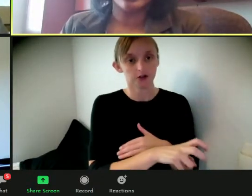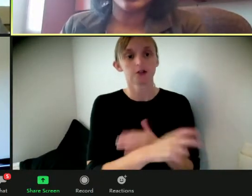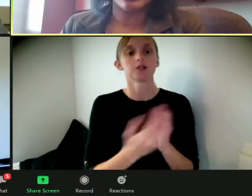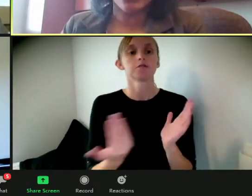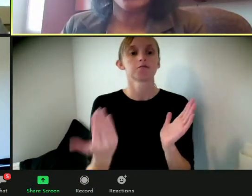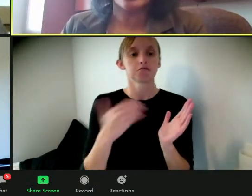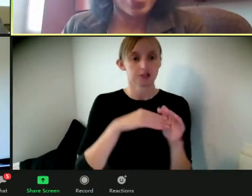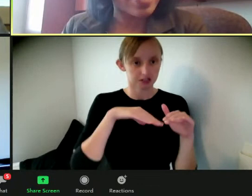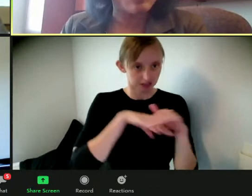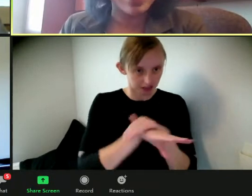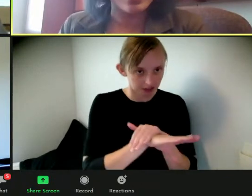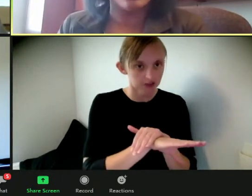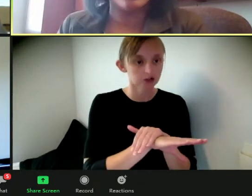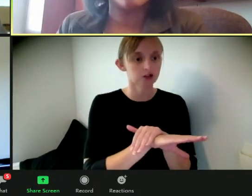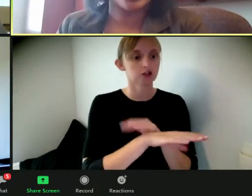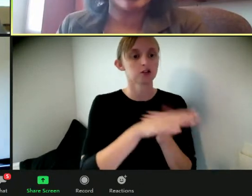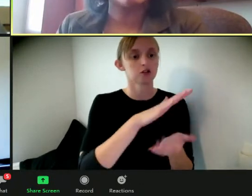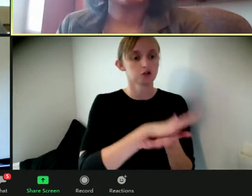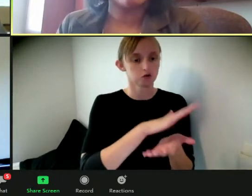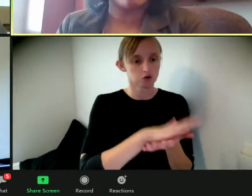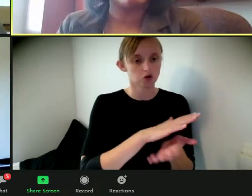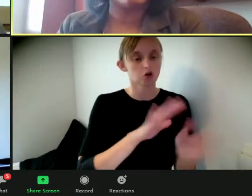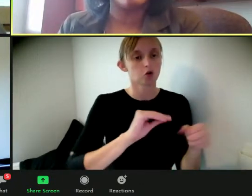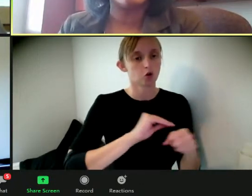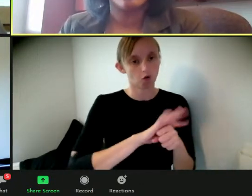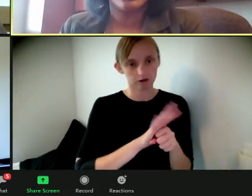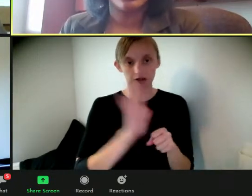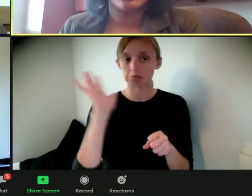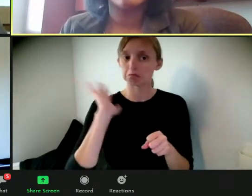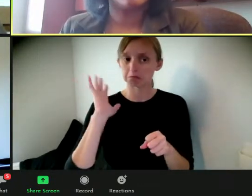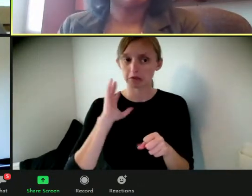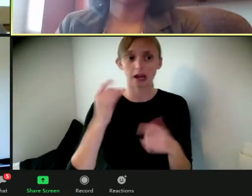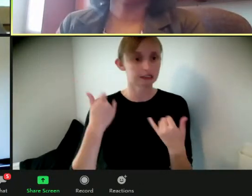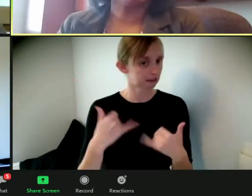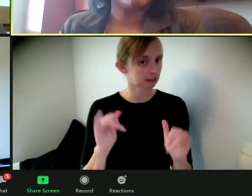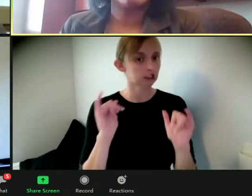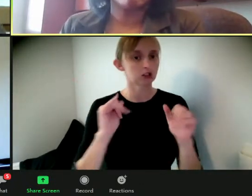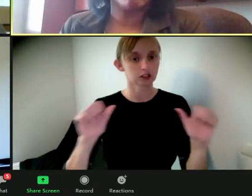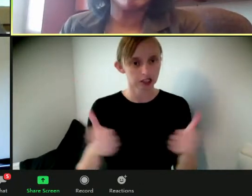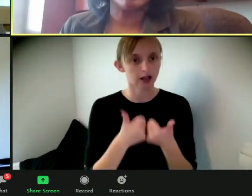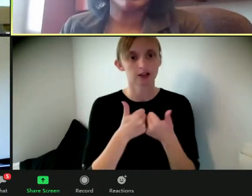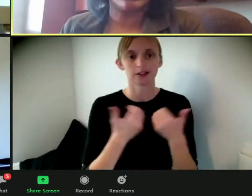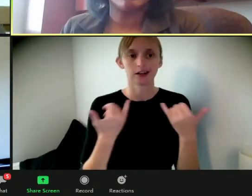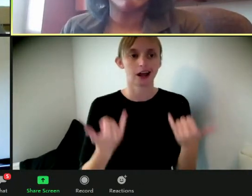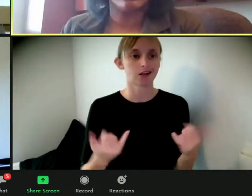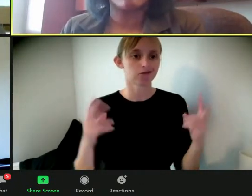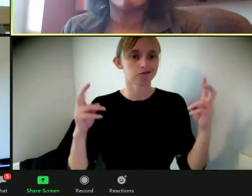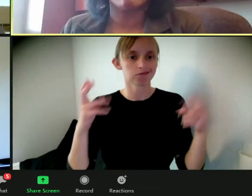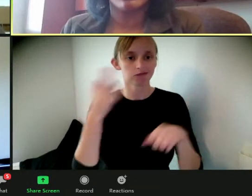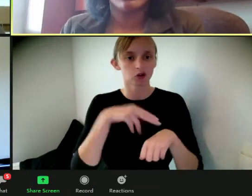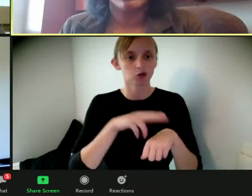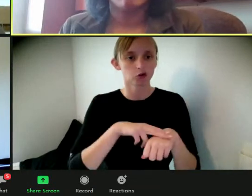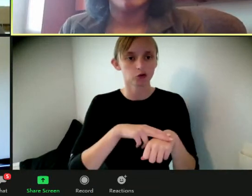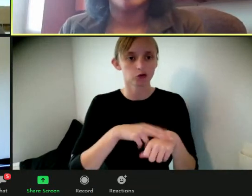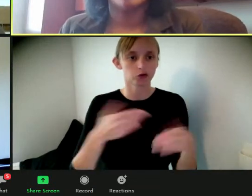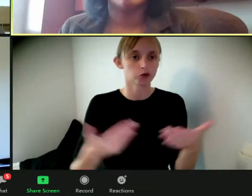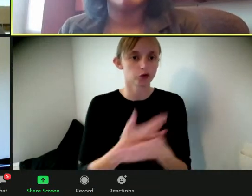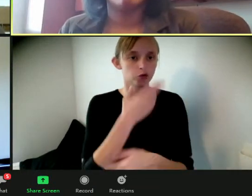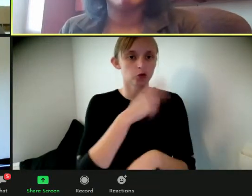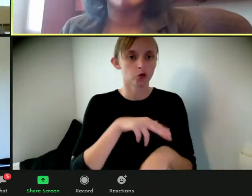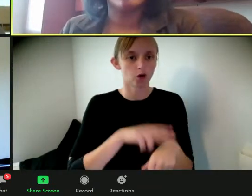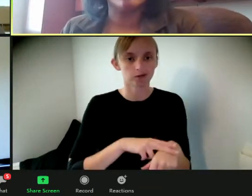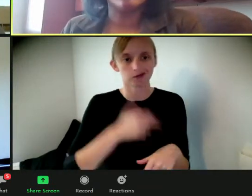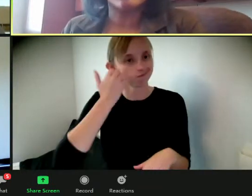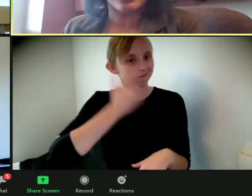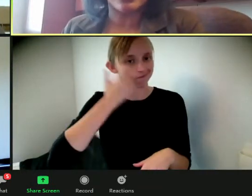that COVID has been and is a challenge for all of us, and it's a new normal that we're really looking to work through. When